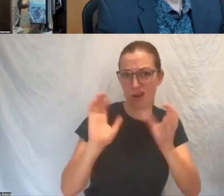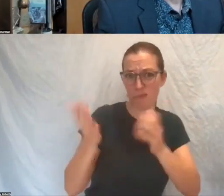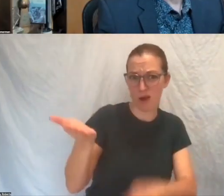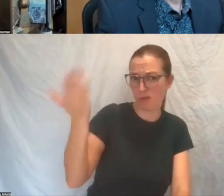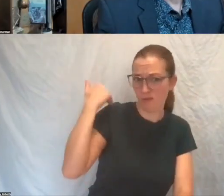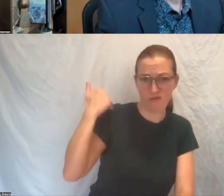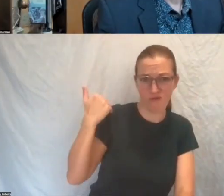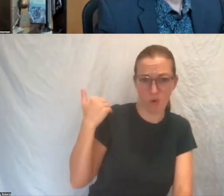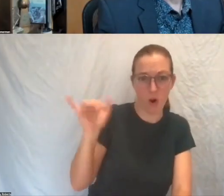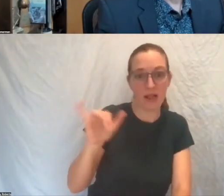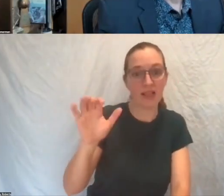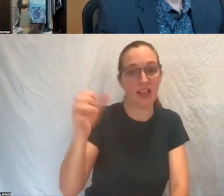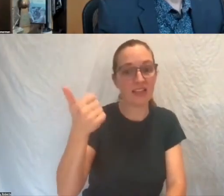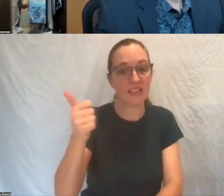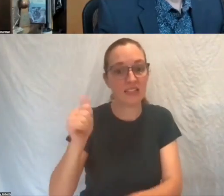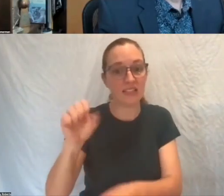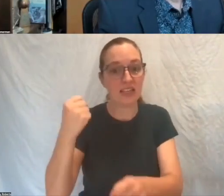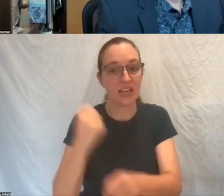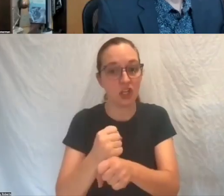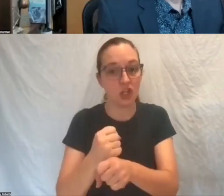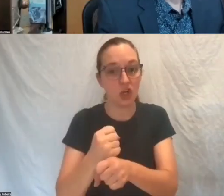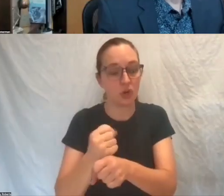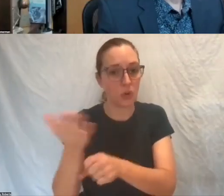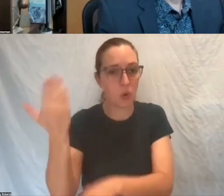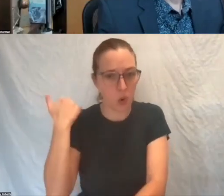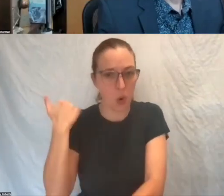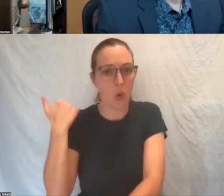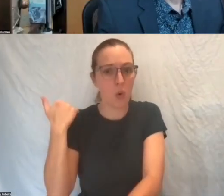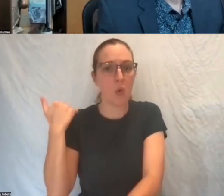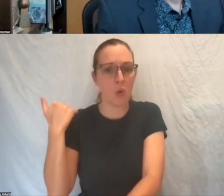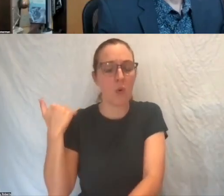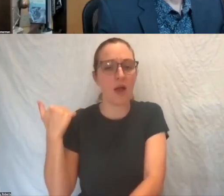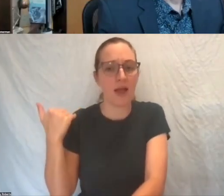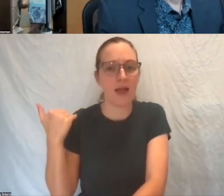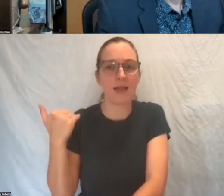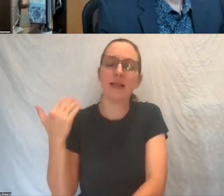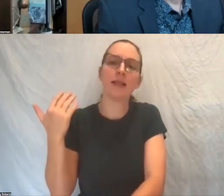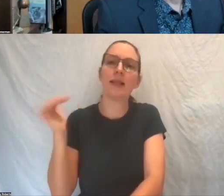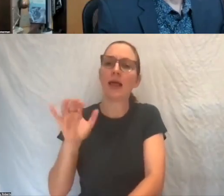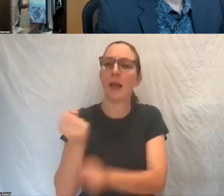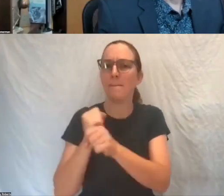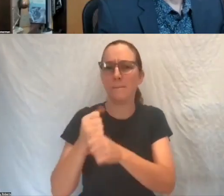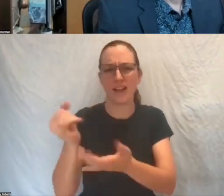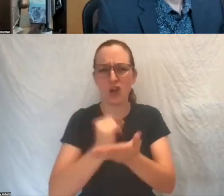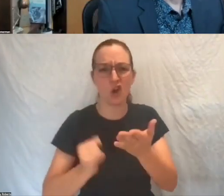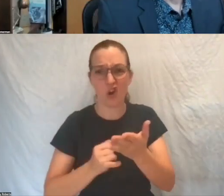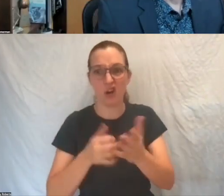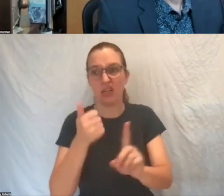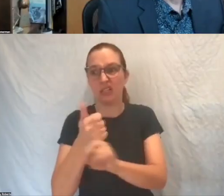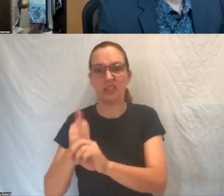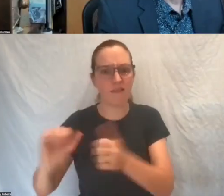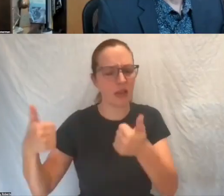years ago? Like with making art that is challenging and it does challenge